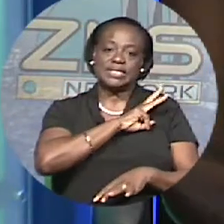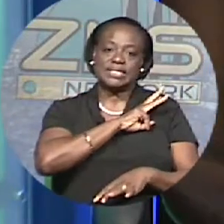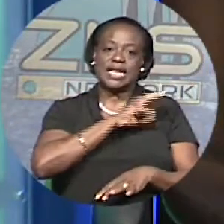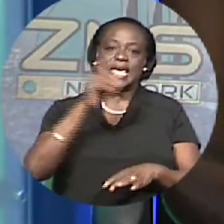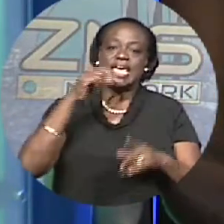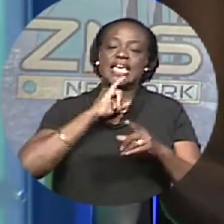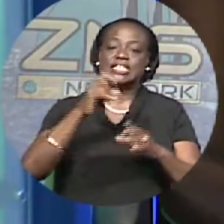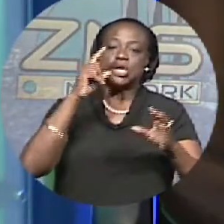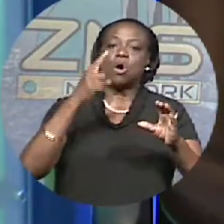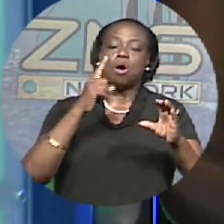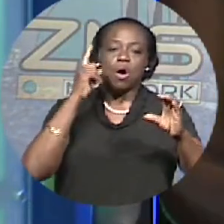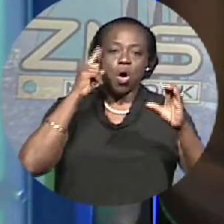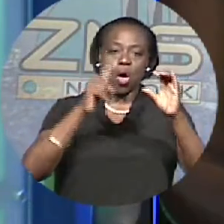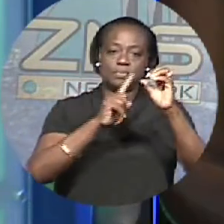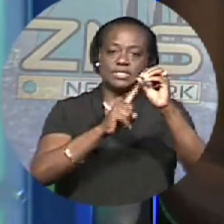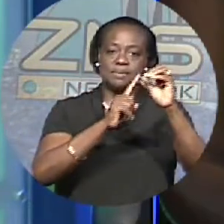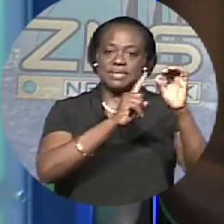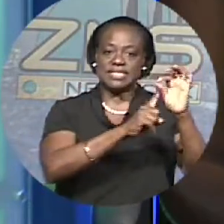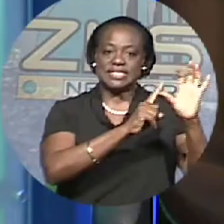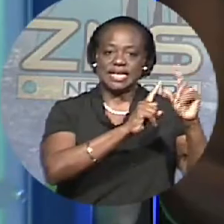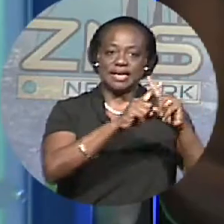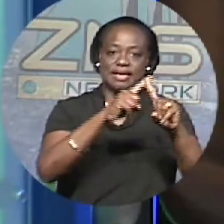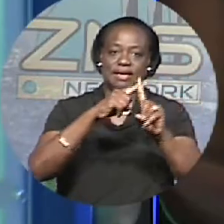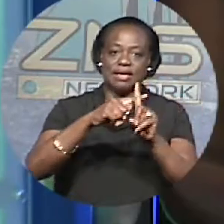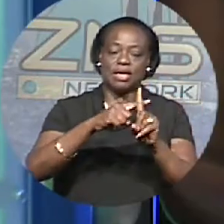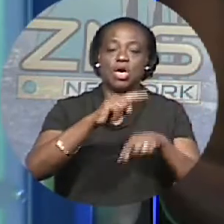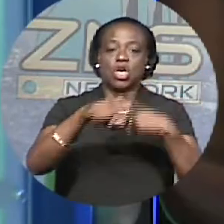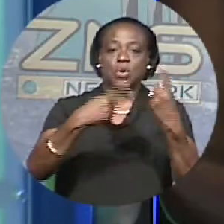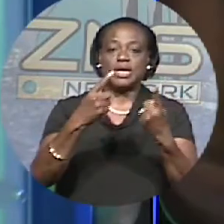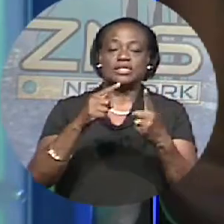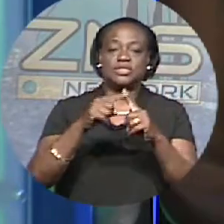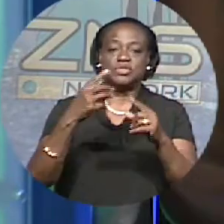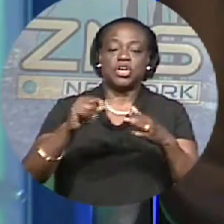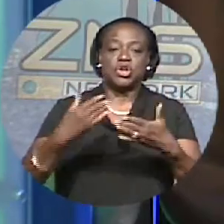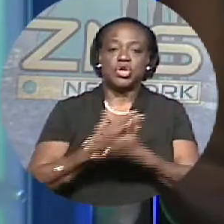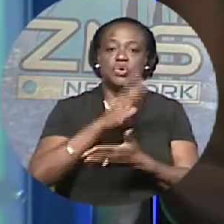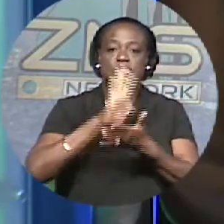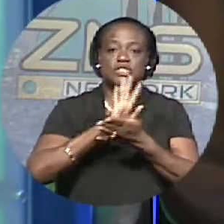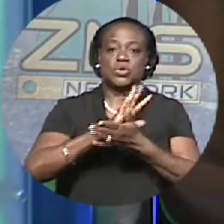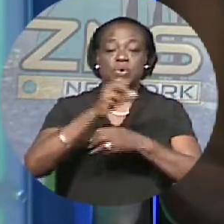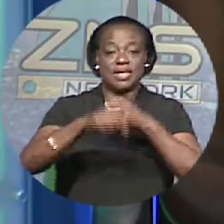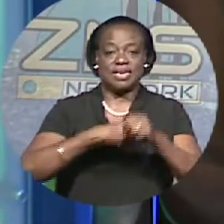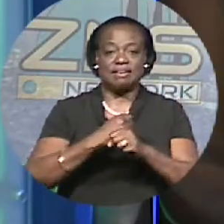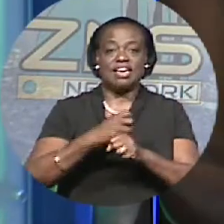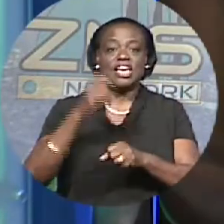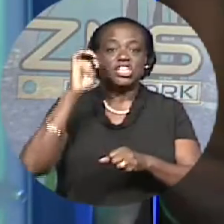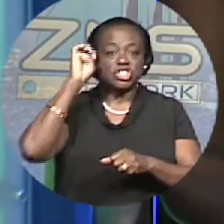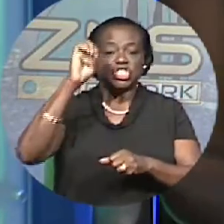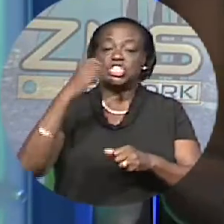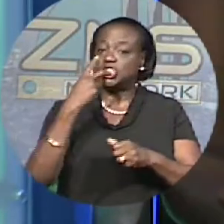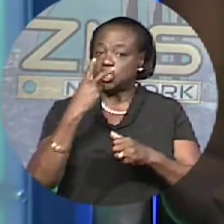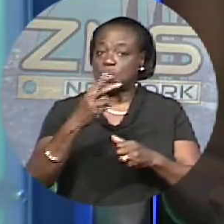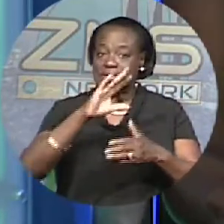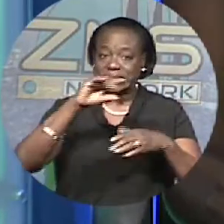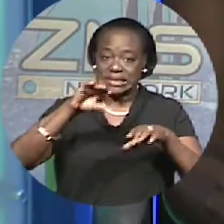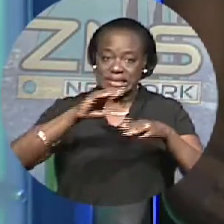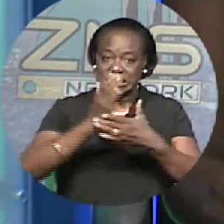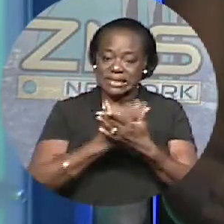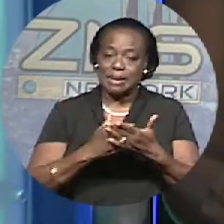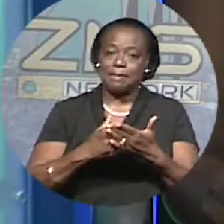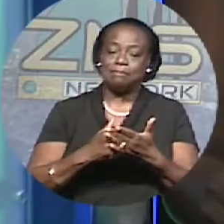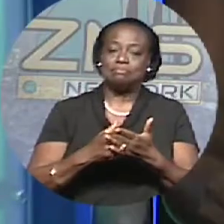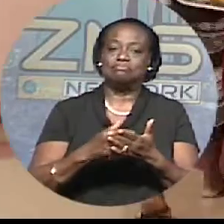into the school year. However, she noted that while the schools are functionally prepared, she did notice some minor issues that need to be